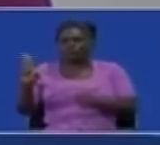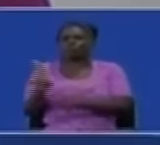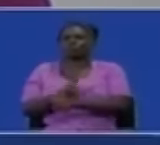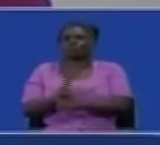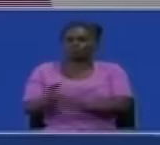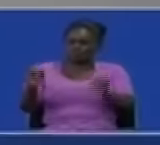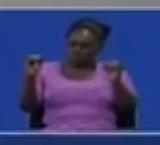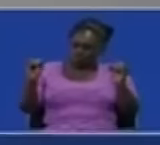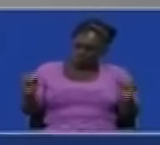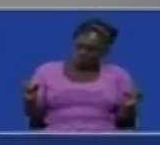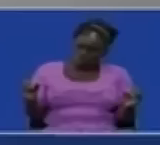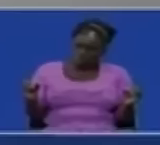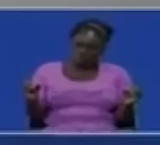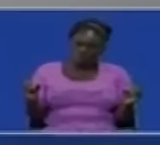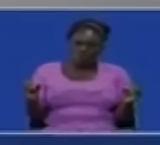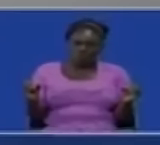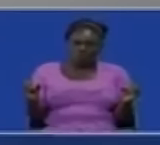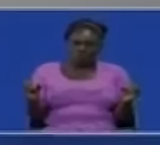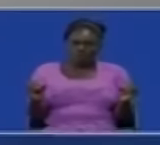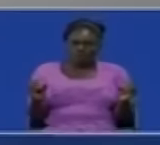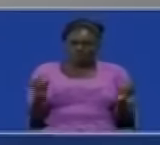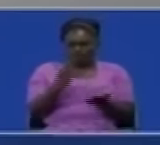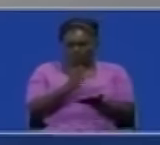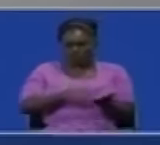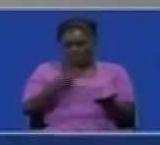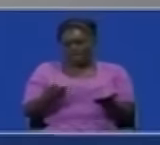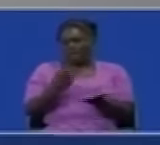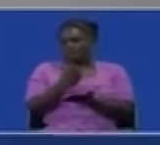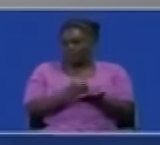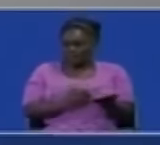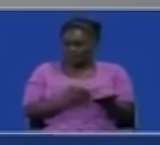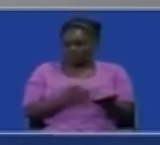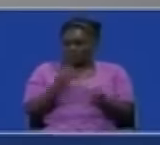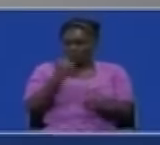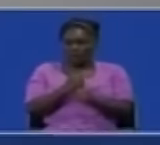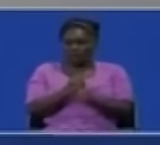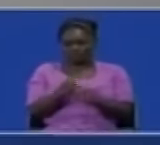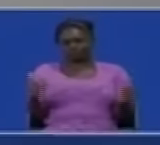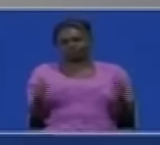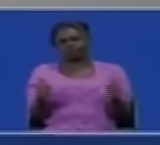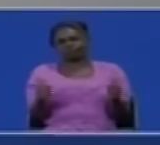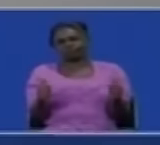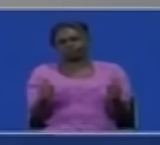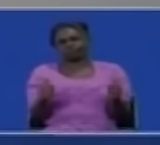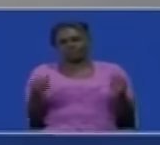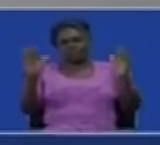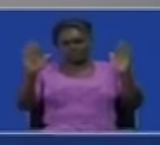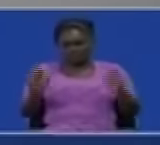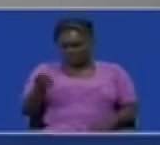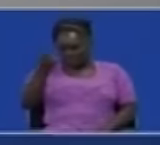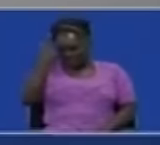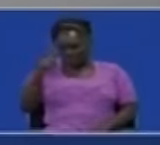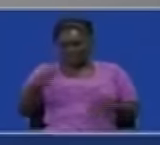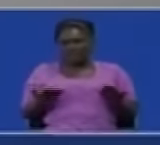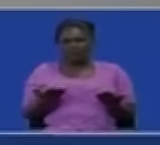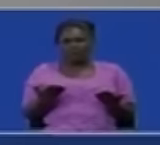them properly. And where they did, there were some failures. But where it worked well. And the key to understanding the